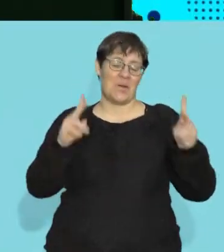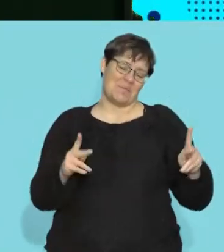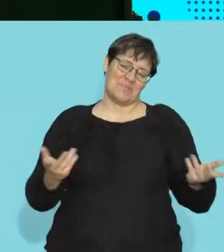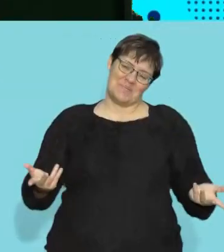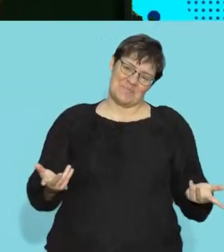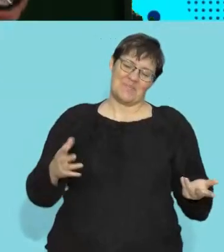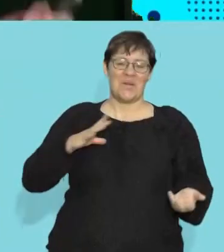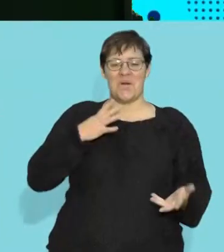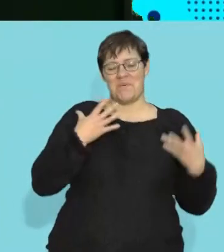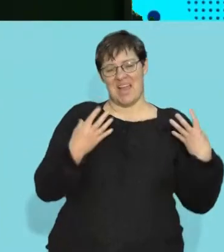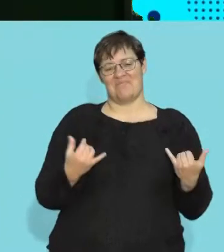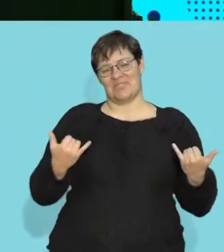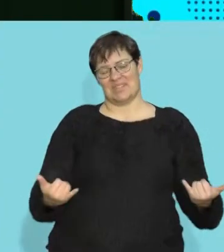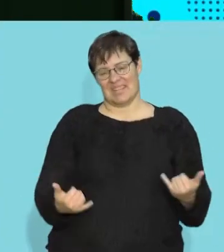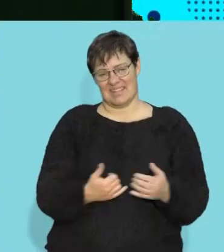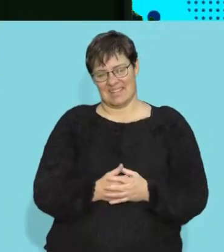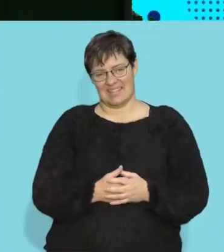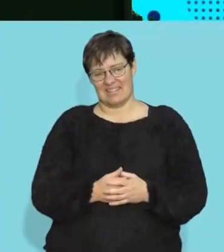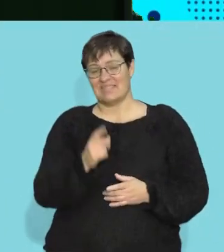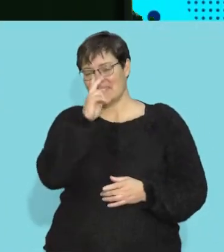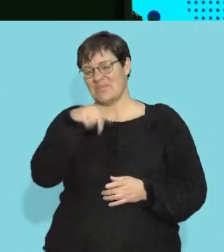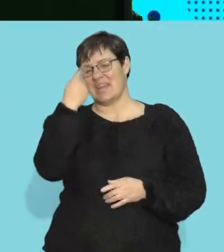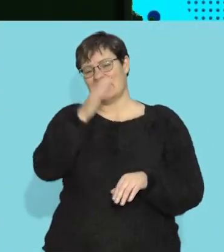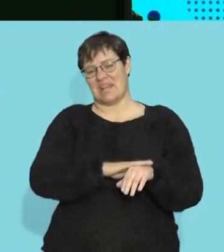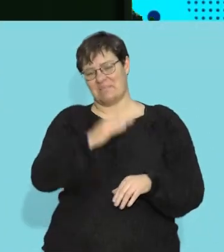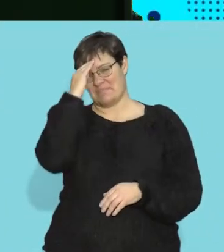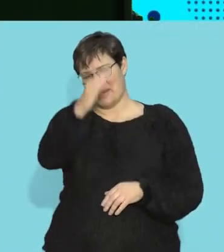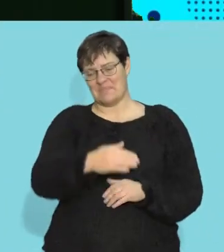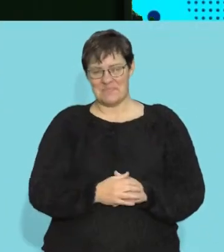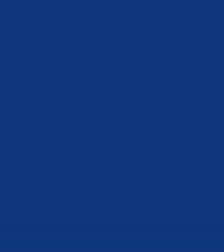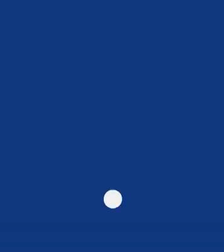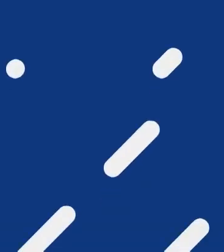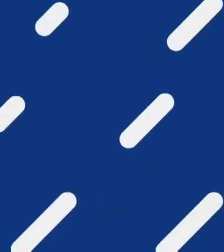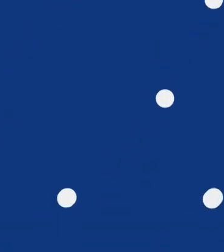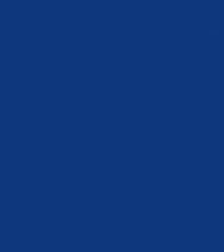guys, I'm afraid that's all we have for today. Until next time, cheerio, bye.